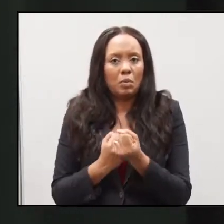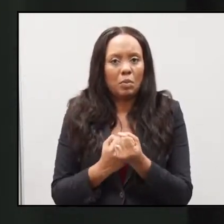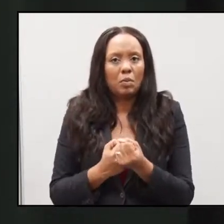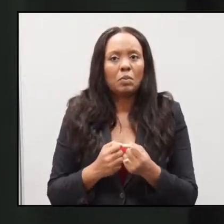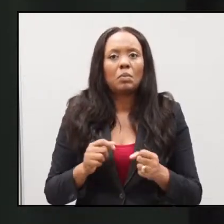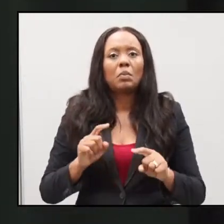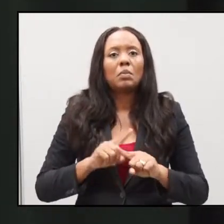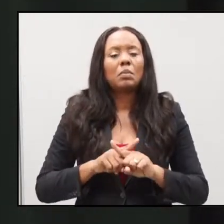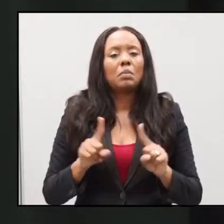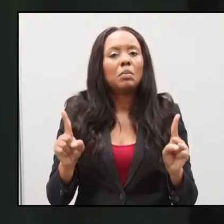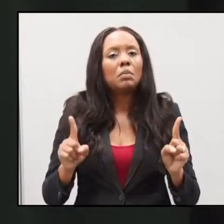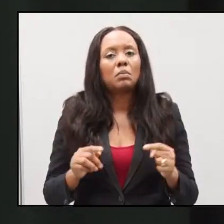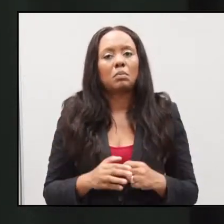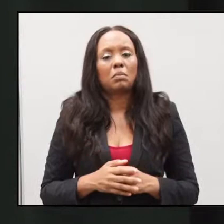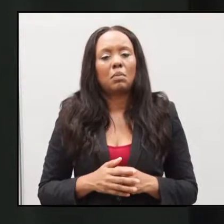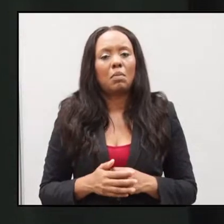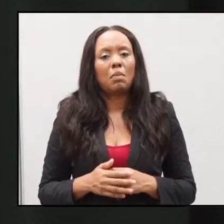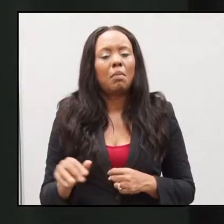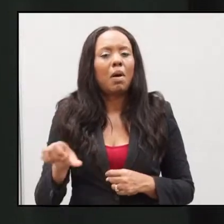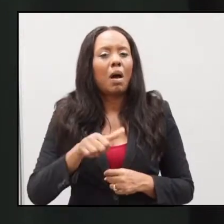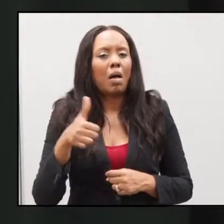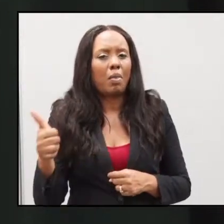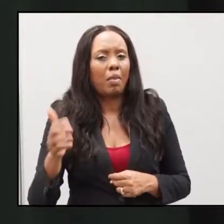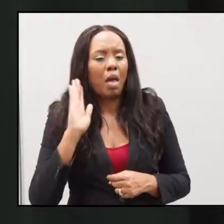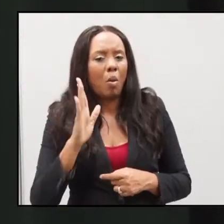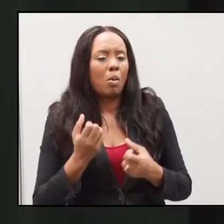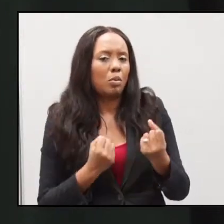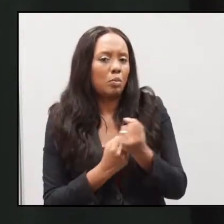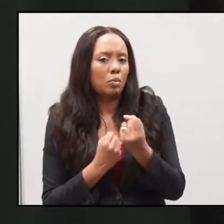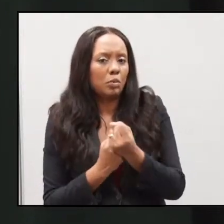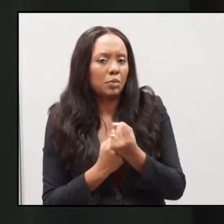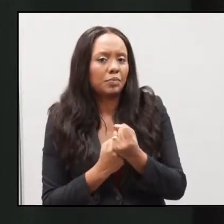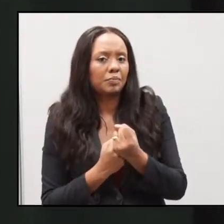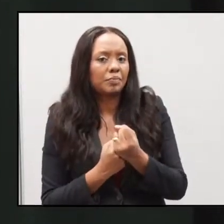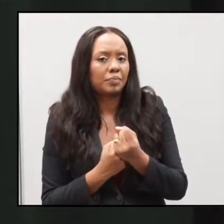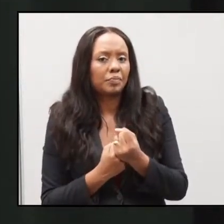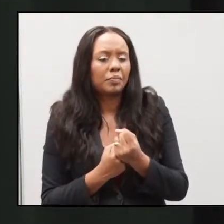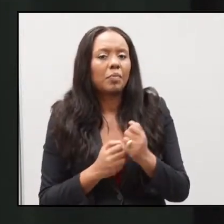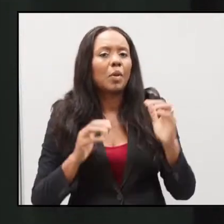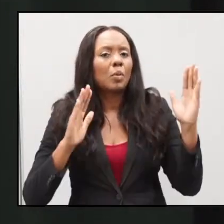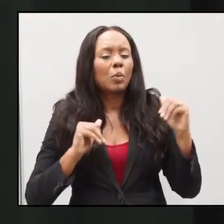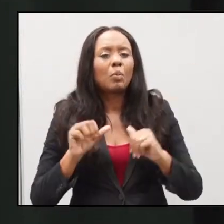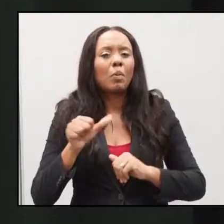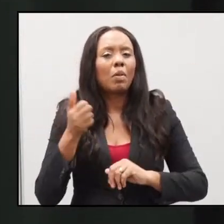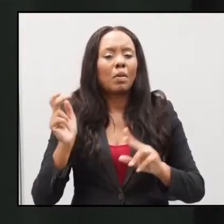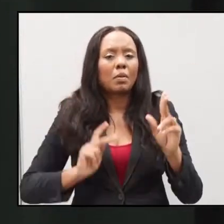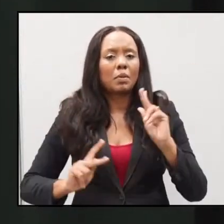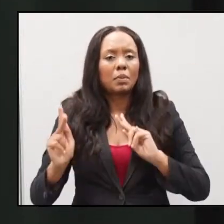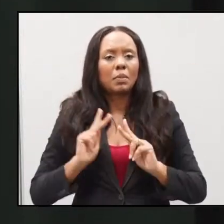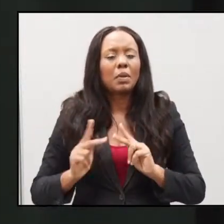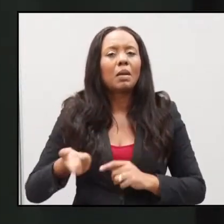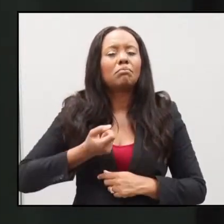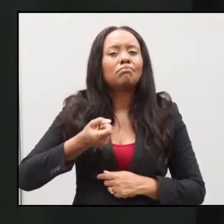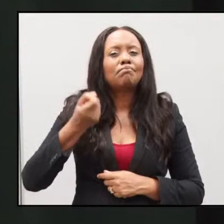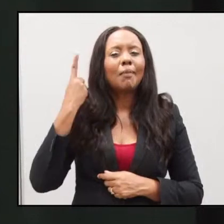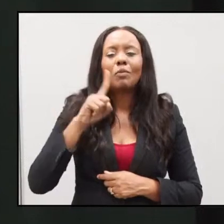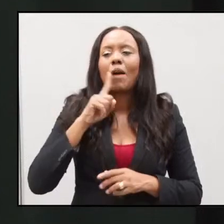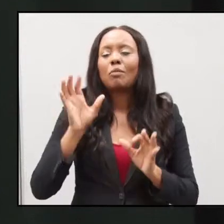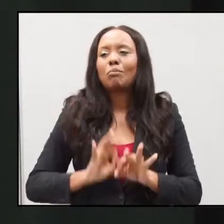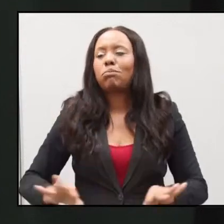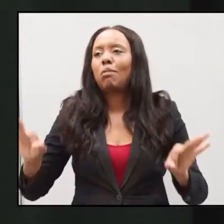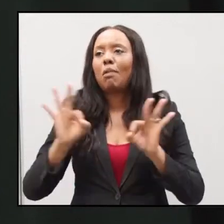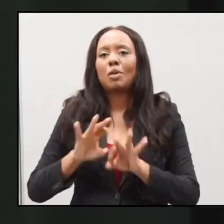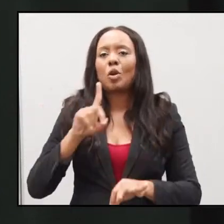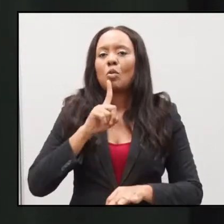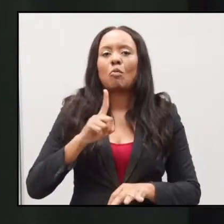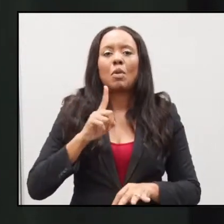start and to do enough of it that we believe that other persons of like mind who recognize that this is a global asset and